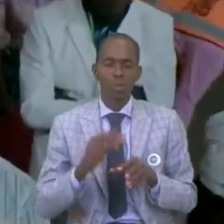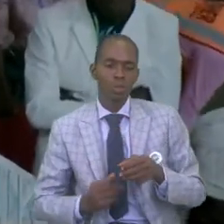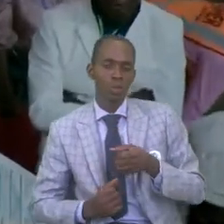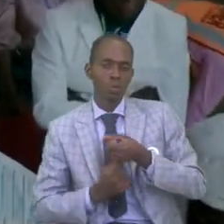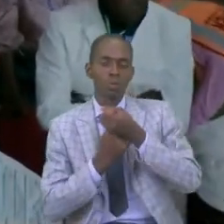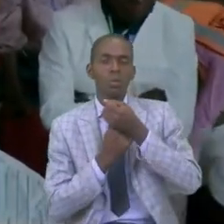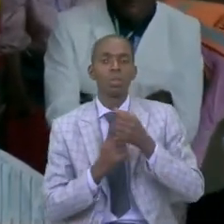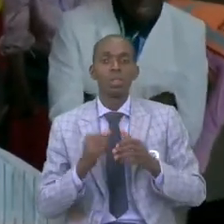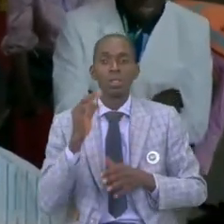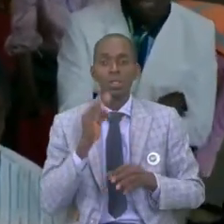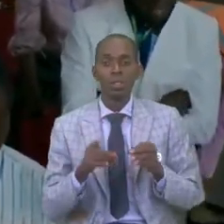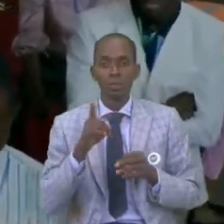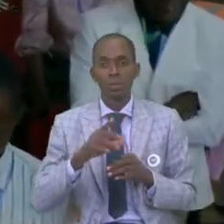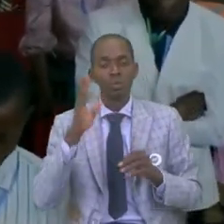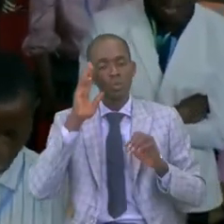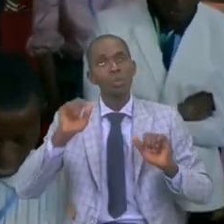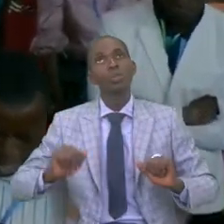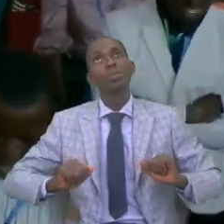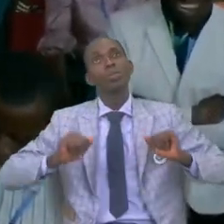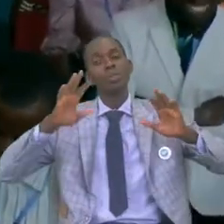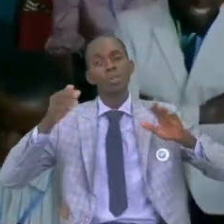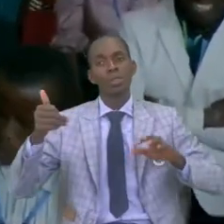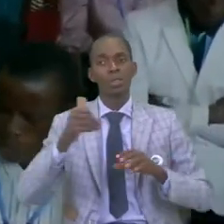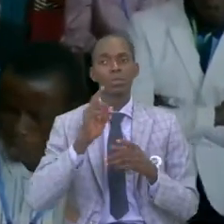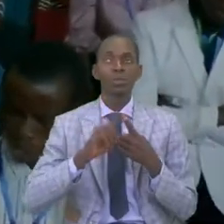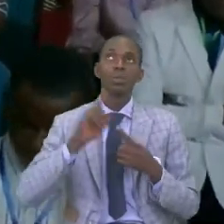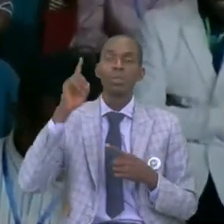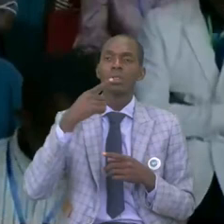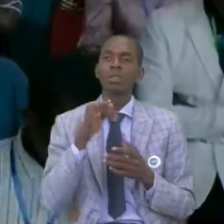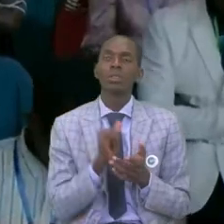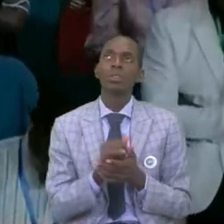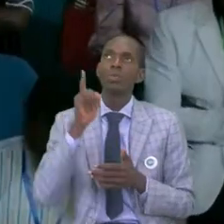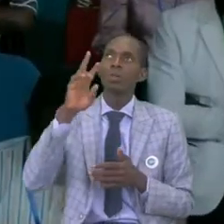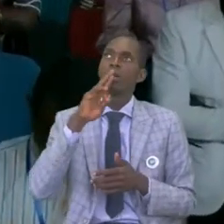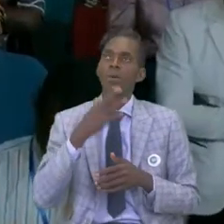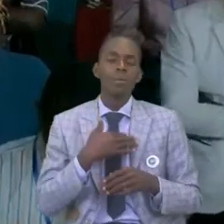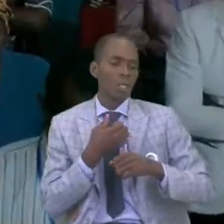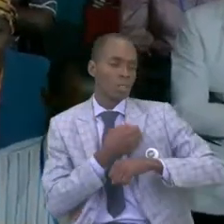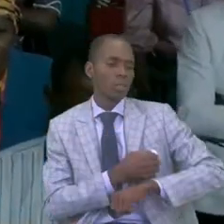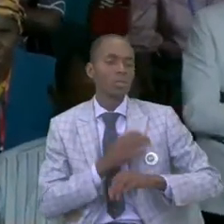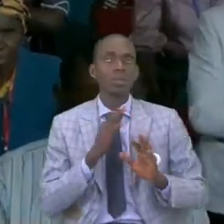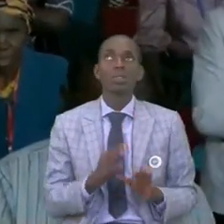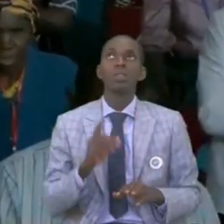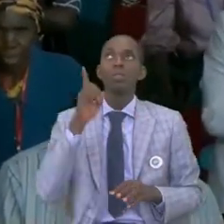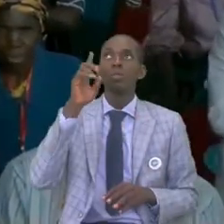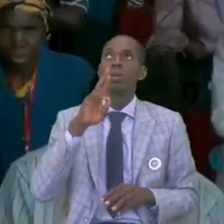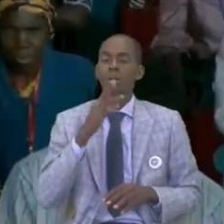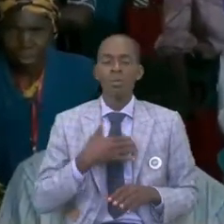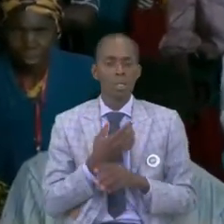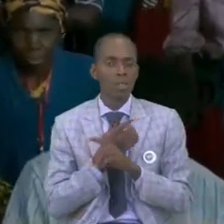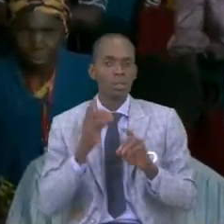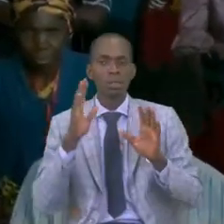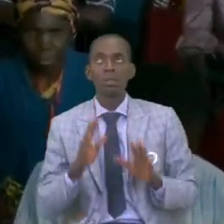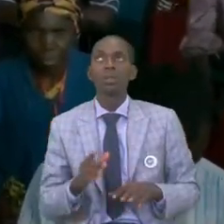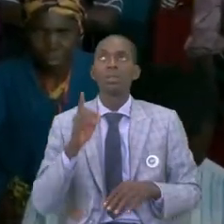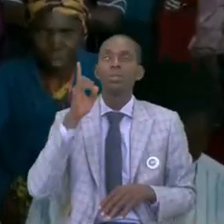will surrender yourself to him and say, Lord, you're my defender. Lord, you're my deliverer. Lord, you